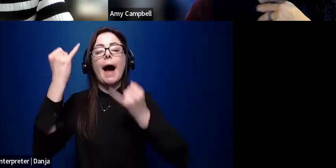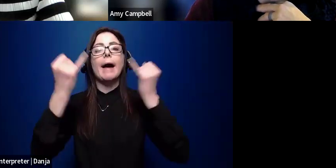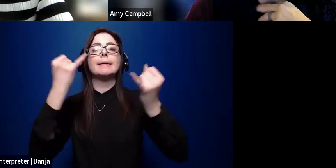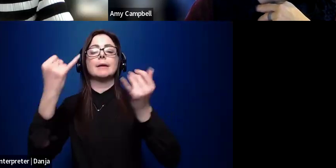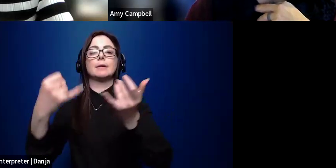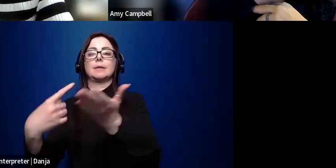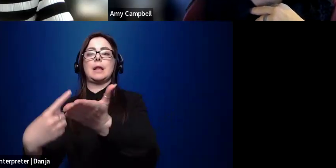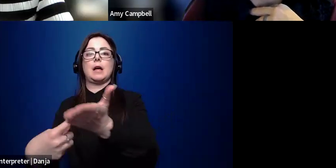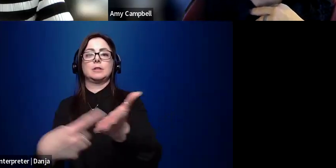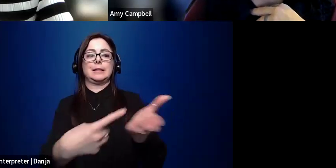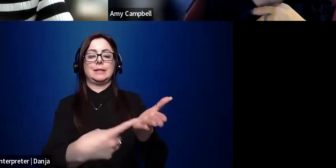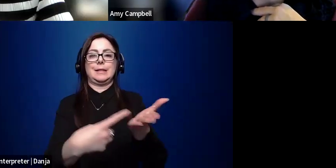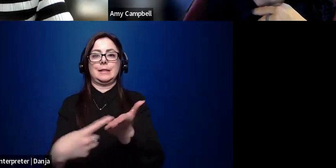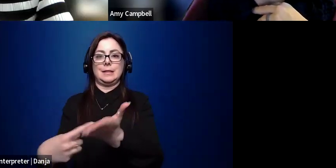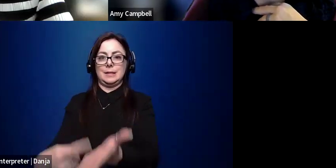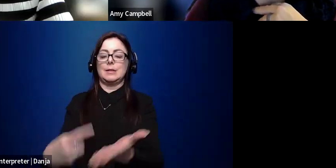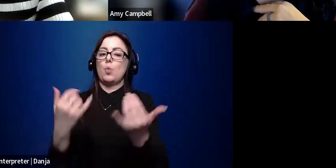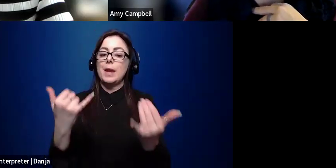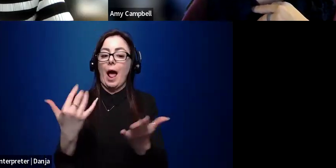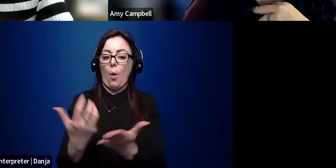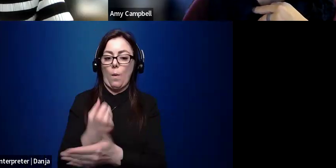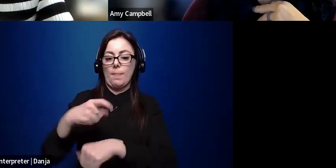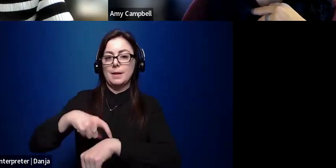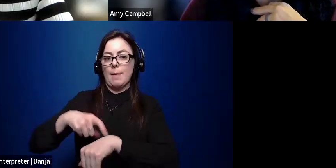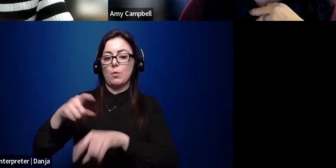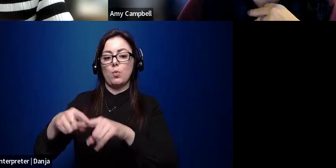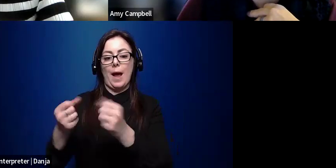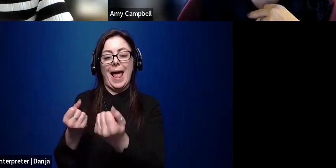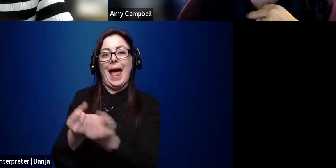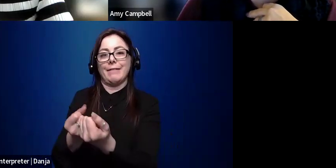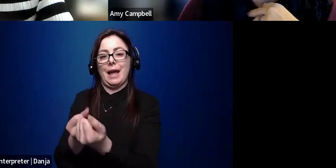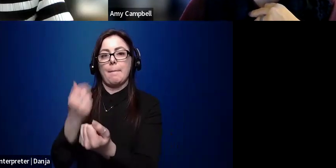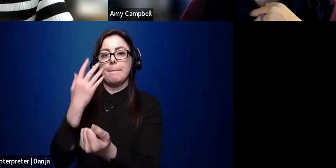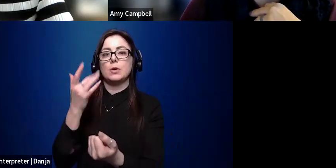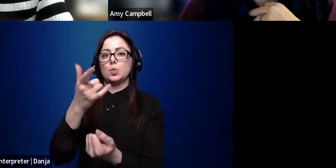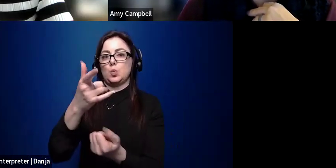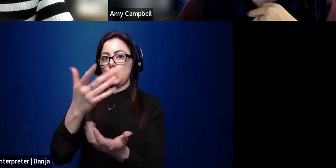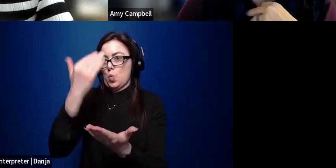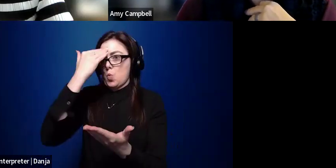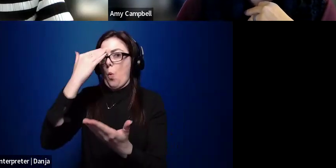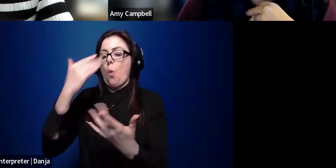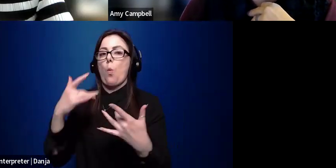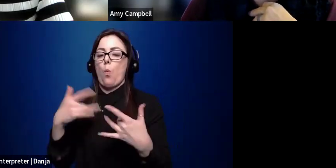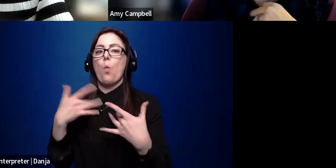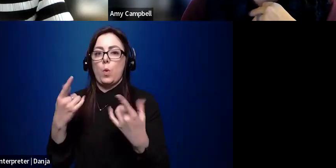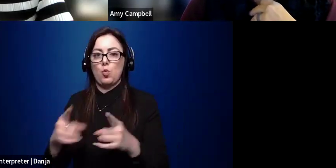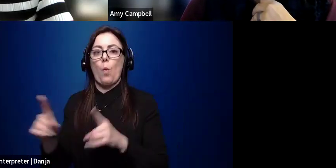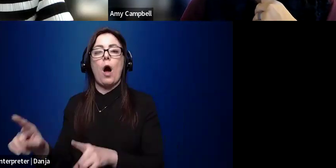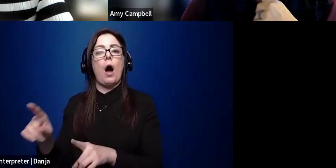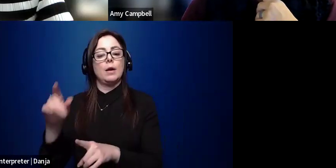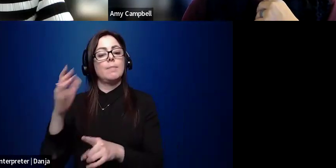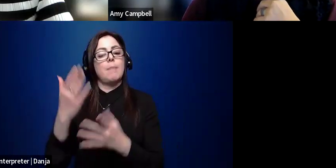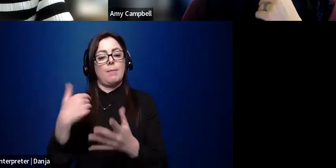start advocating because you're ahead of it. Maybe we can stop them from doing something if we talk about the harm that could